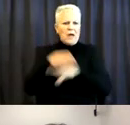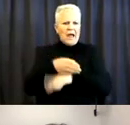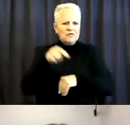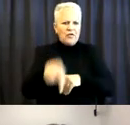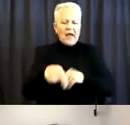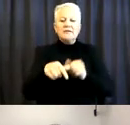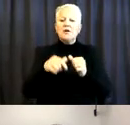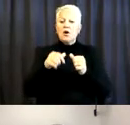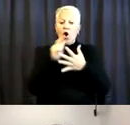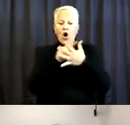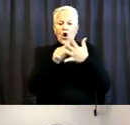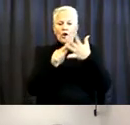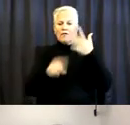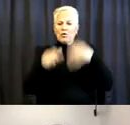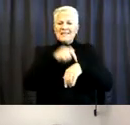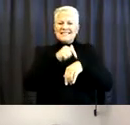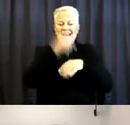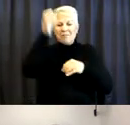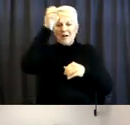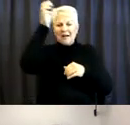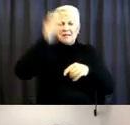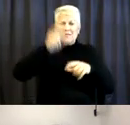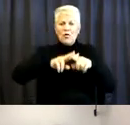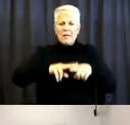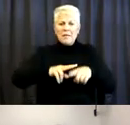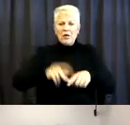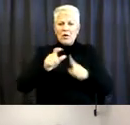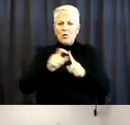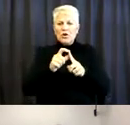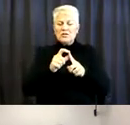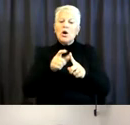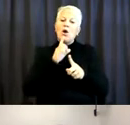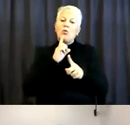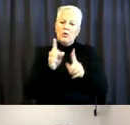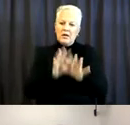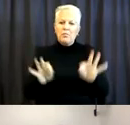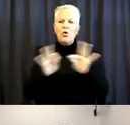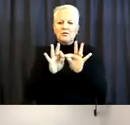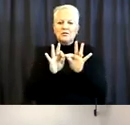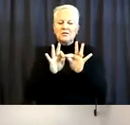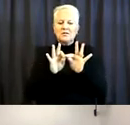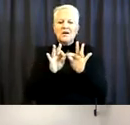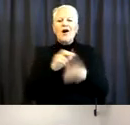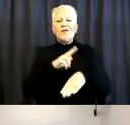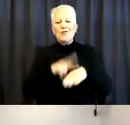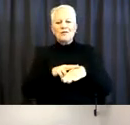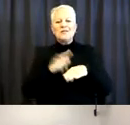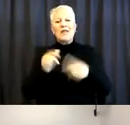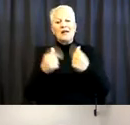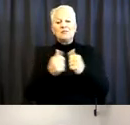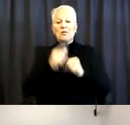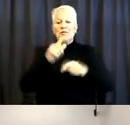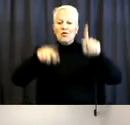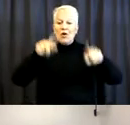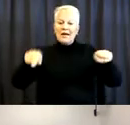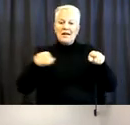after that? So all of those time concept vocabulary words, so very important. And of course, they come in a variety of